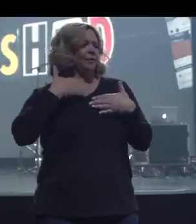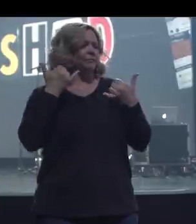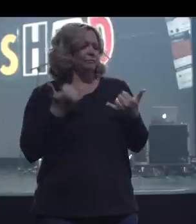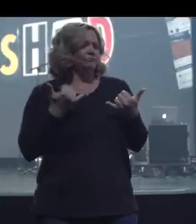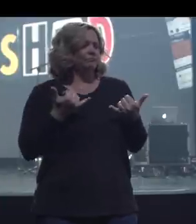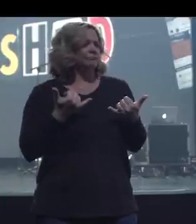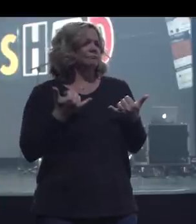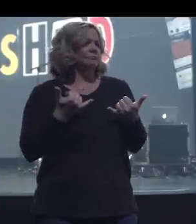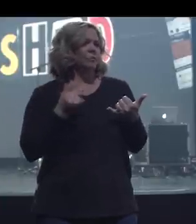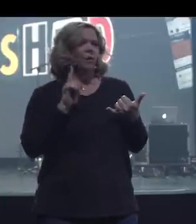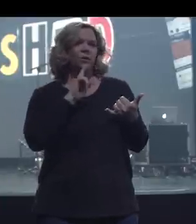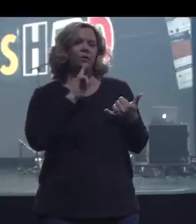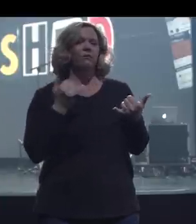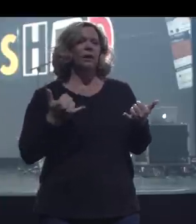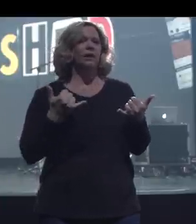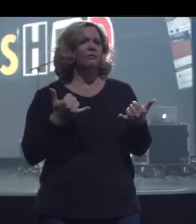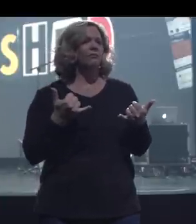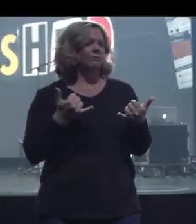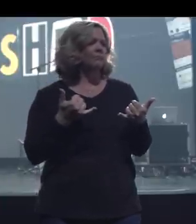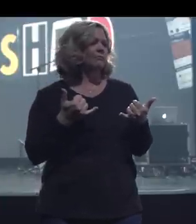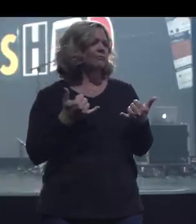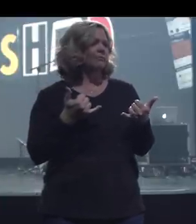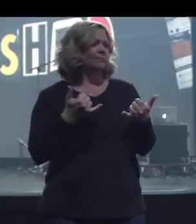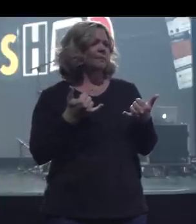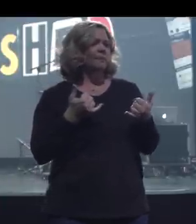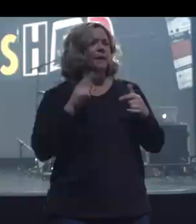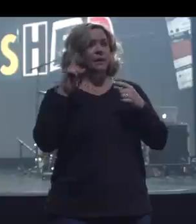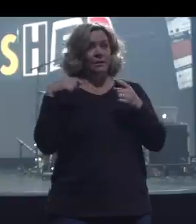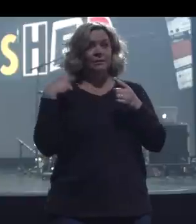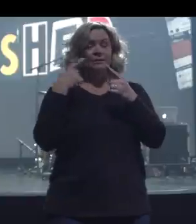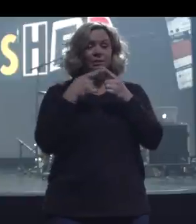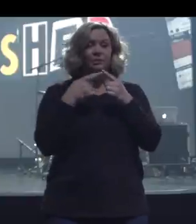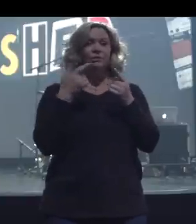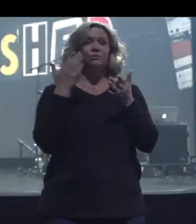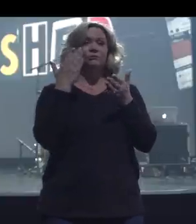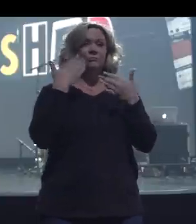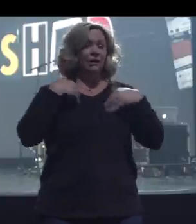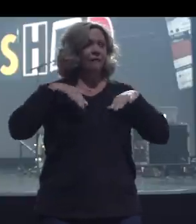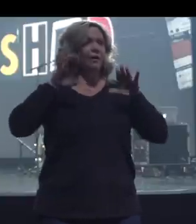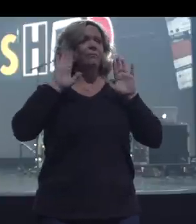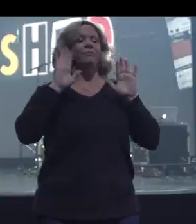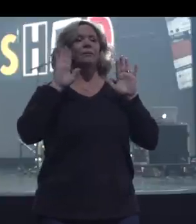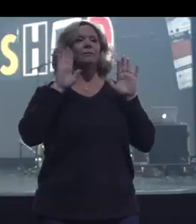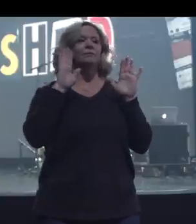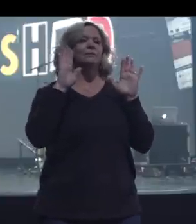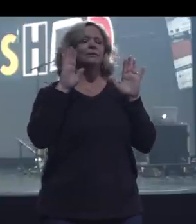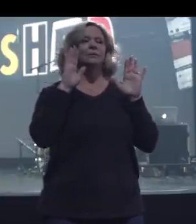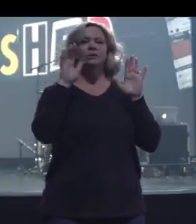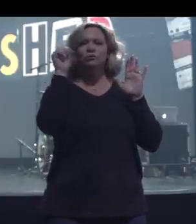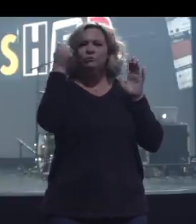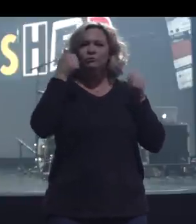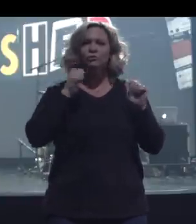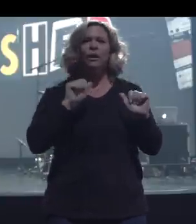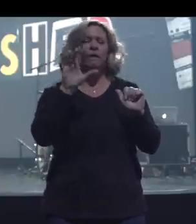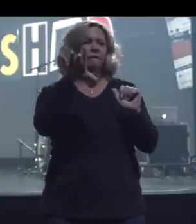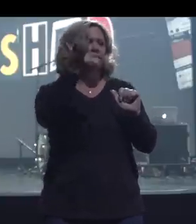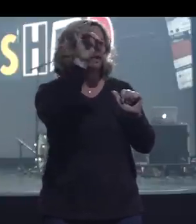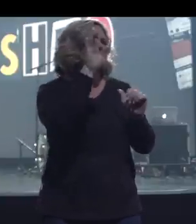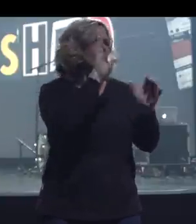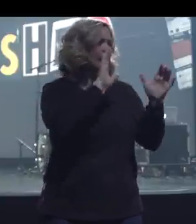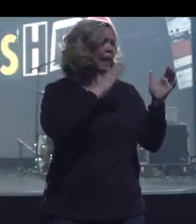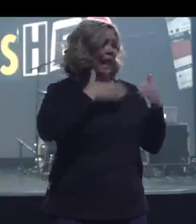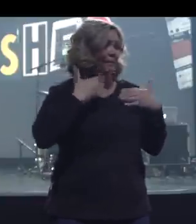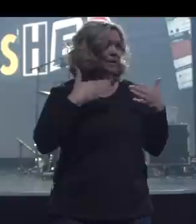Can I say that last line for somebody? Until you give up the idea that happiness is somewhere